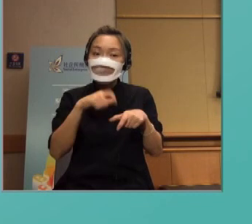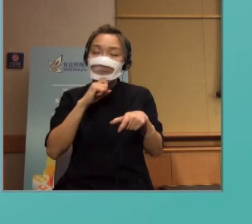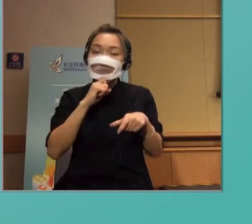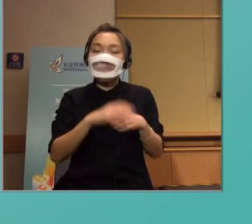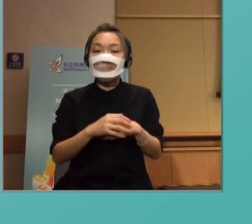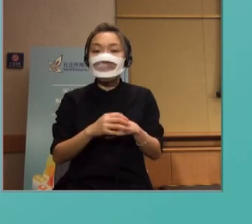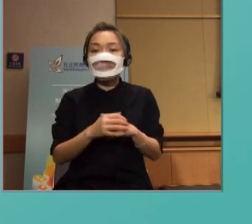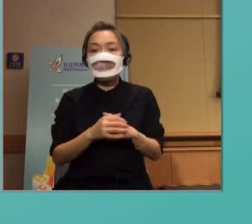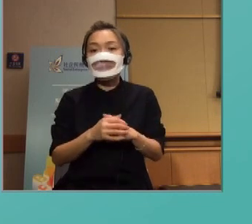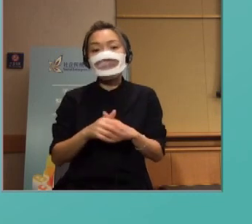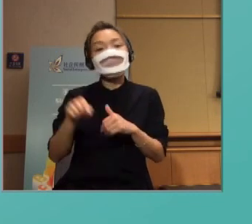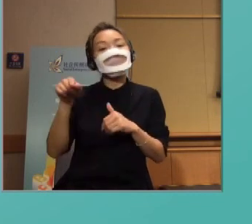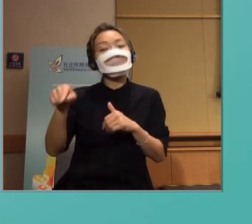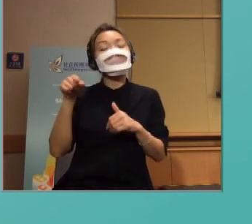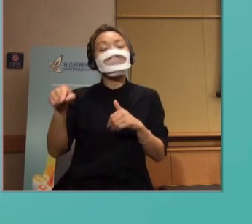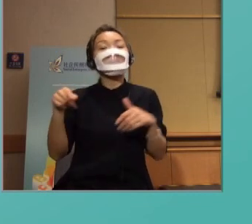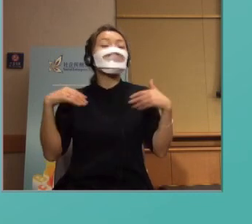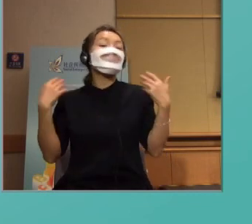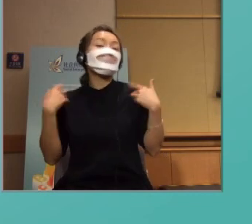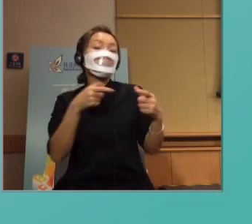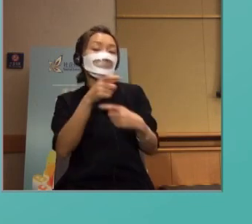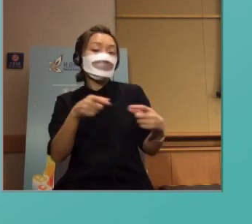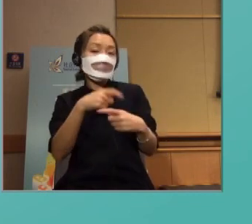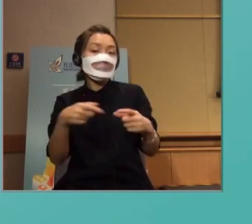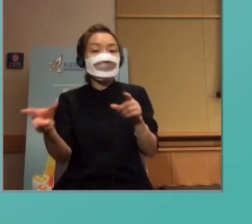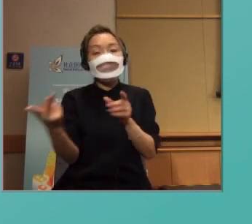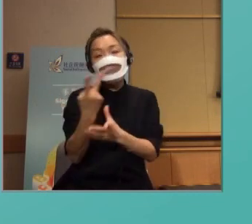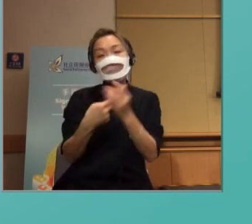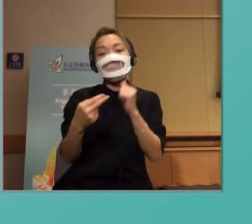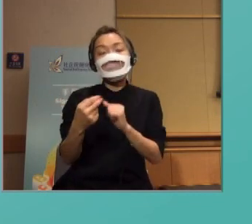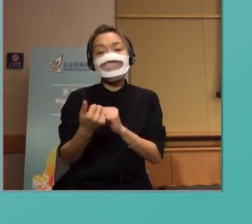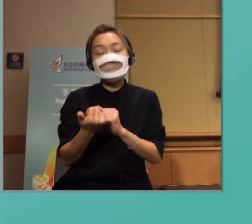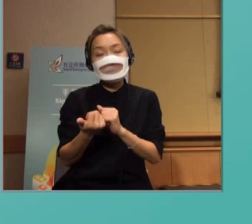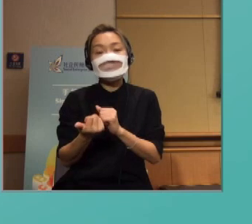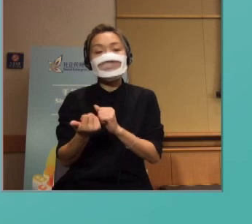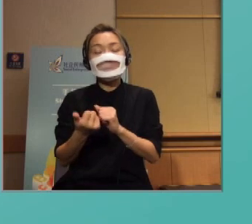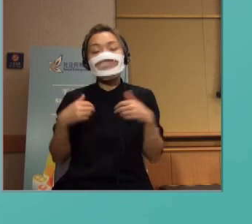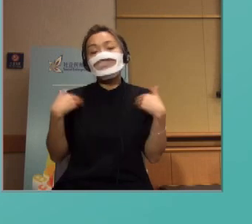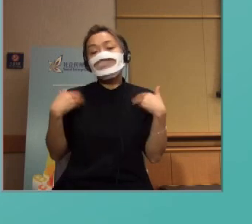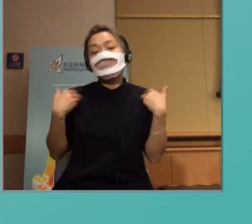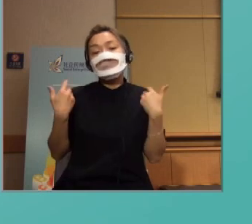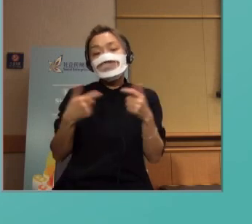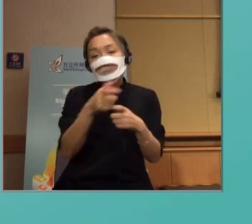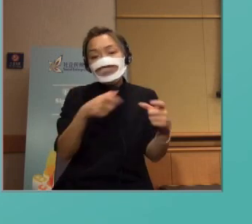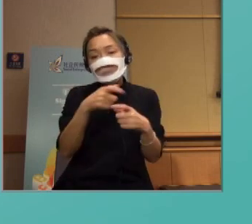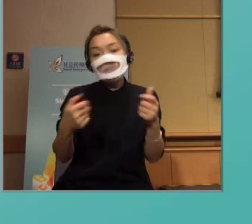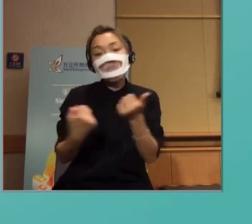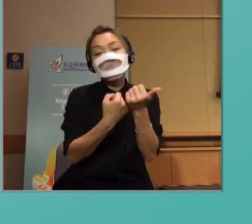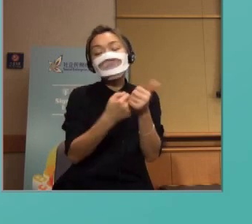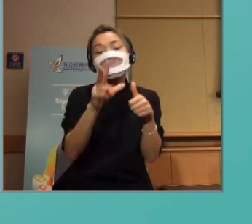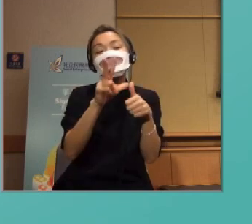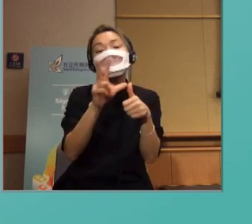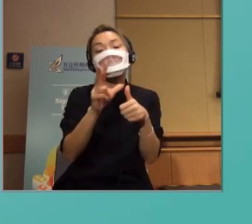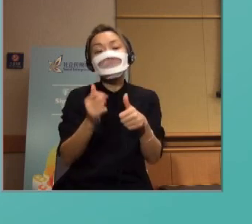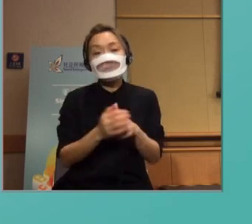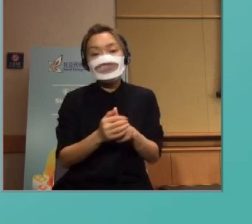sort of entertainment industry in the world, and shares it appropriately because of digital property rights across basically the players, which is something that game companies